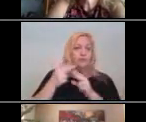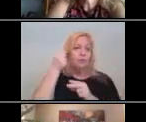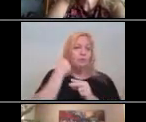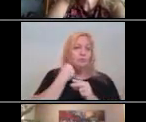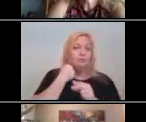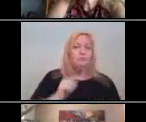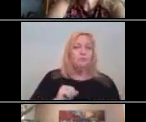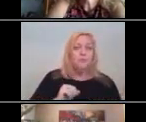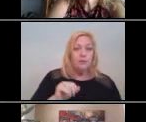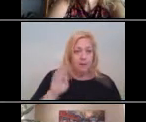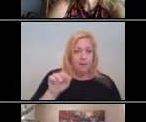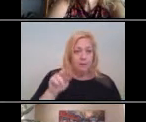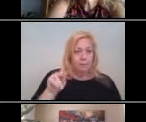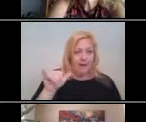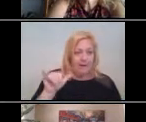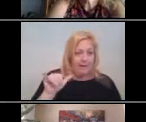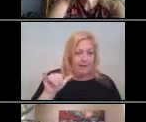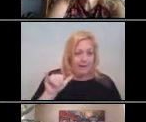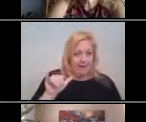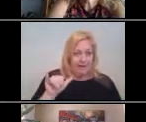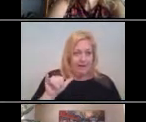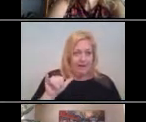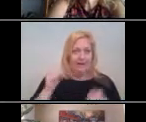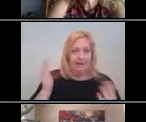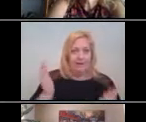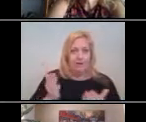Randy Torres Van Vleck. Present.